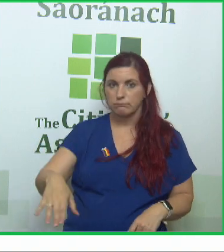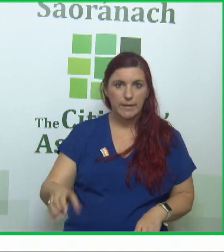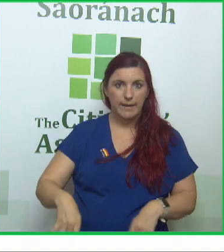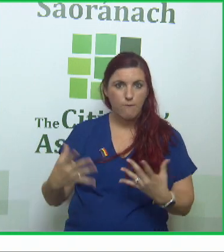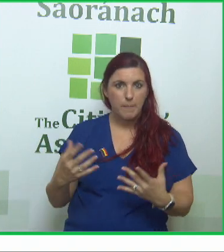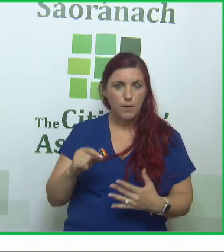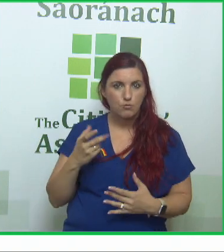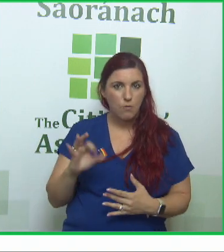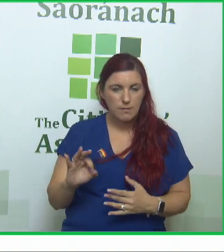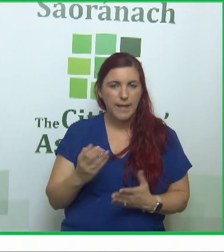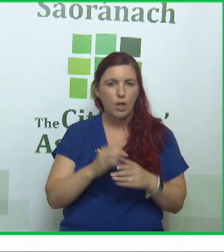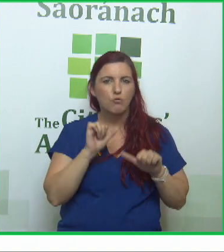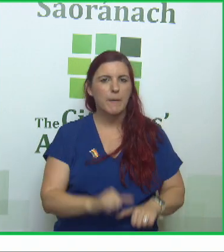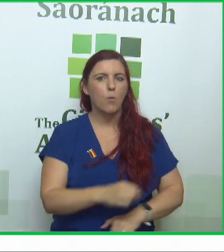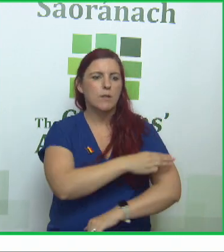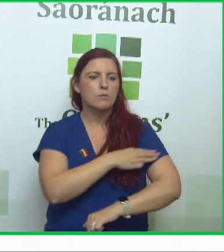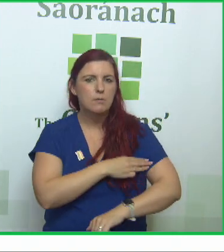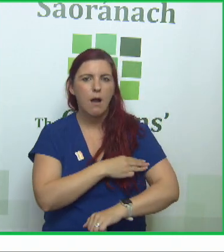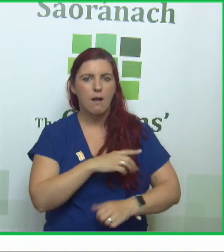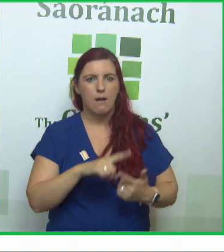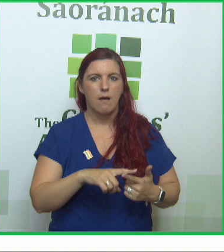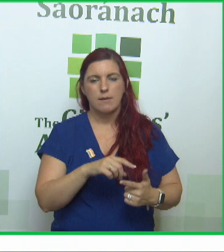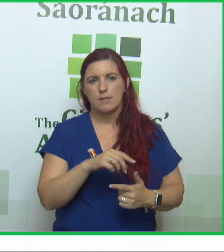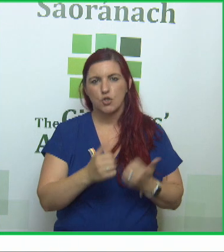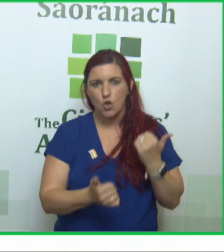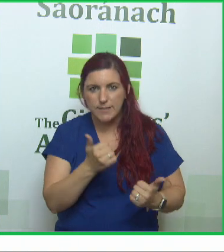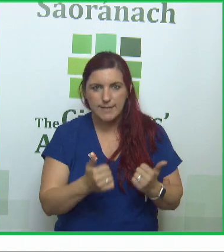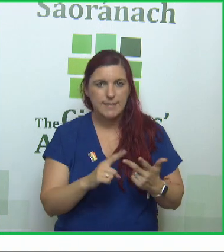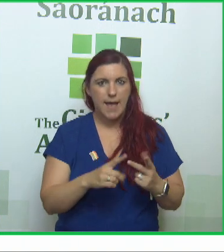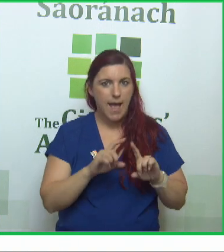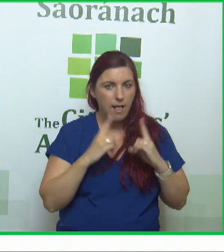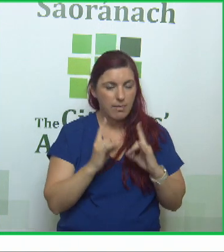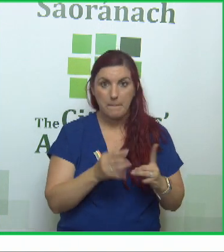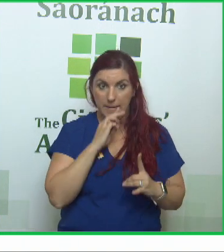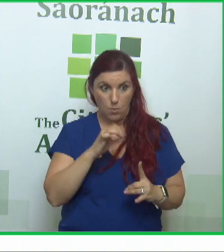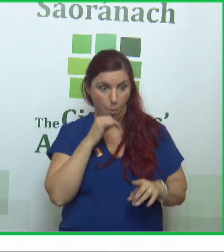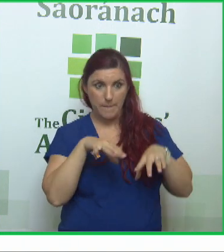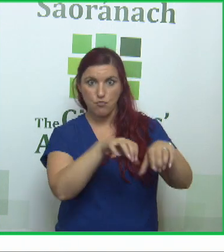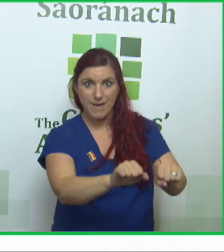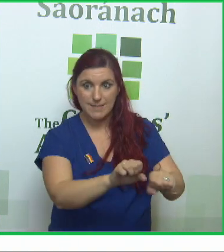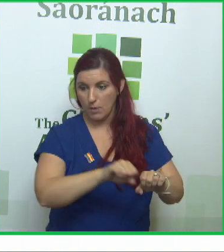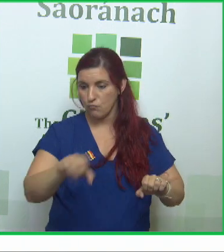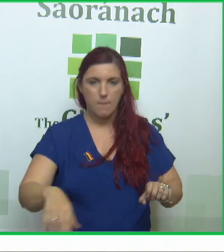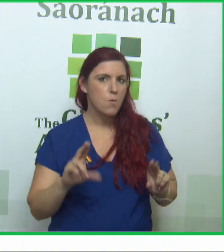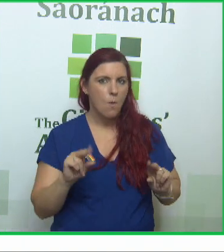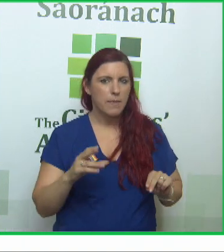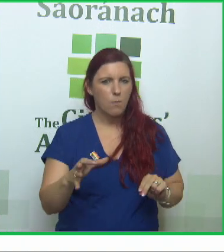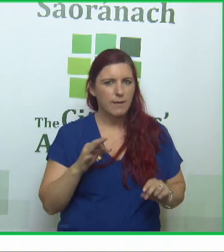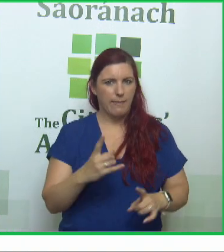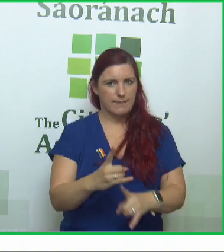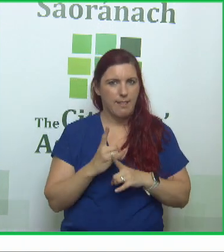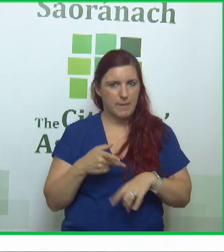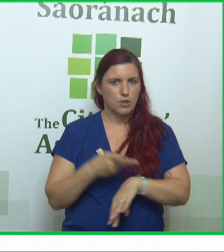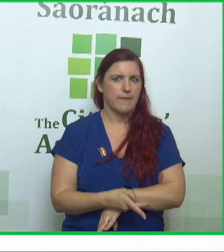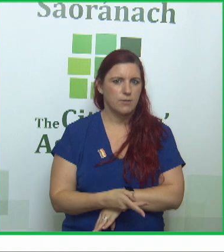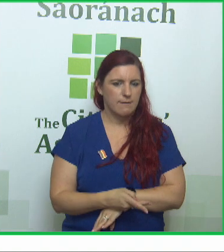In agreement with Justice, Gardaí and Department of Health, these are safe spaces, so people can come in, receive a health intervention and discard of those drugs, which